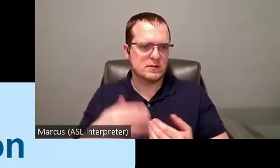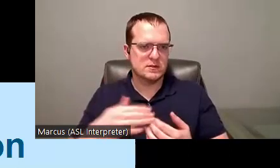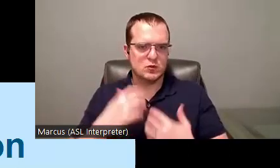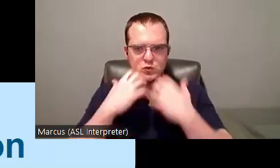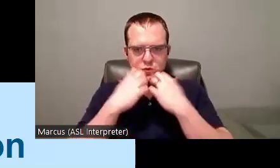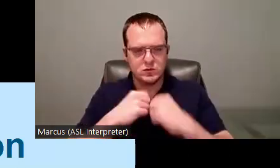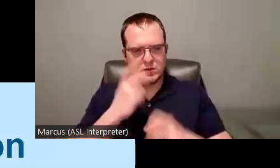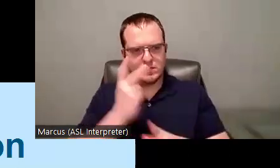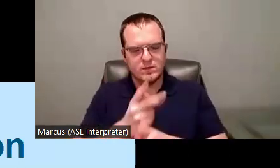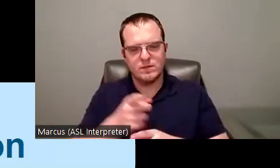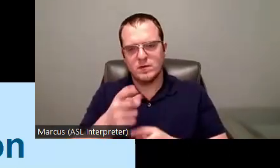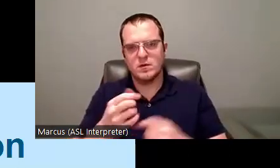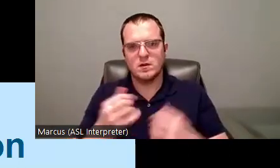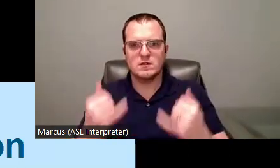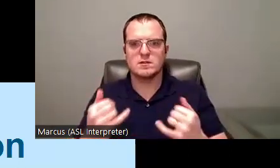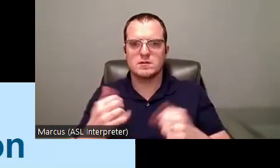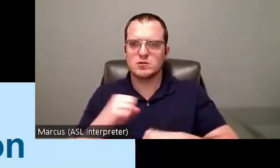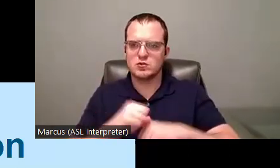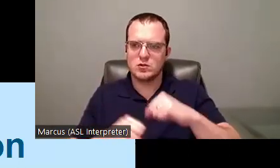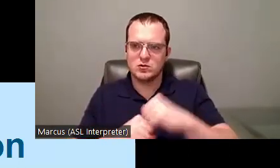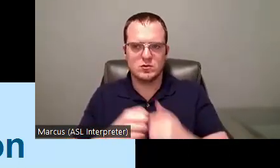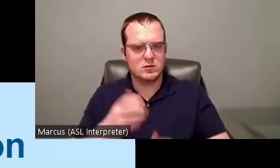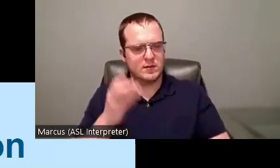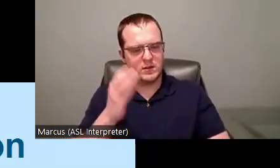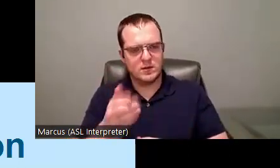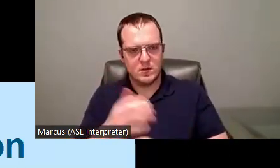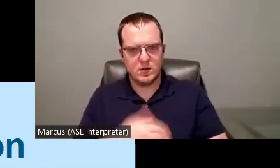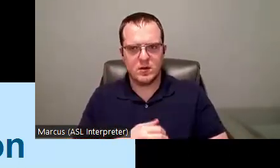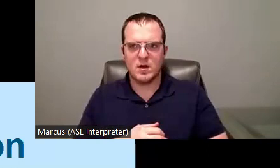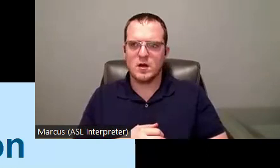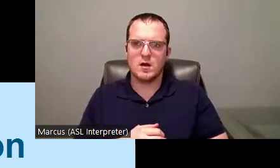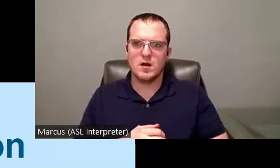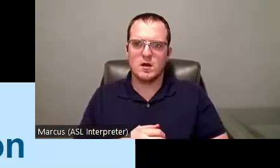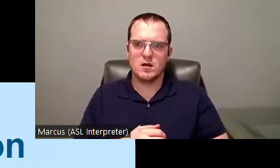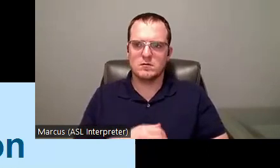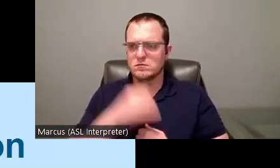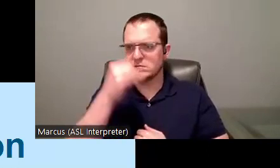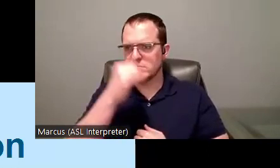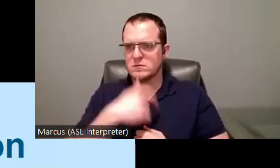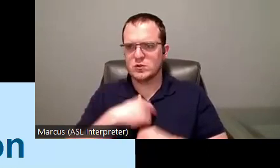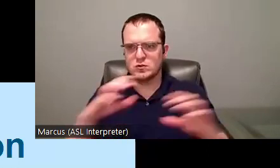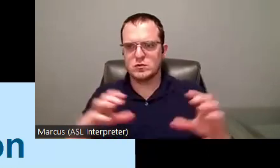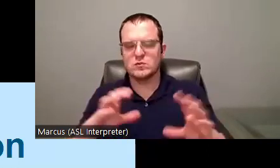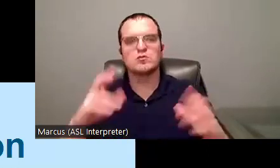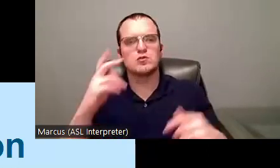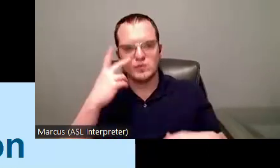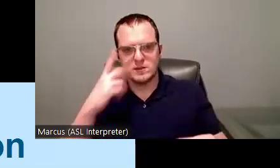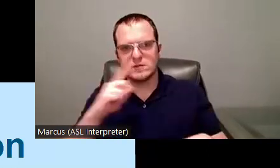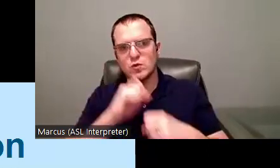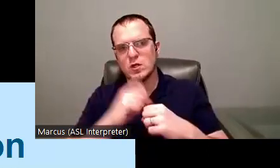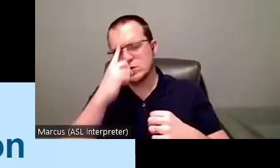the existing structures that exist. And I'm incredibly encouraged to see that we are